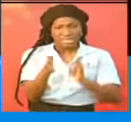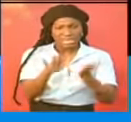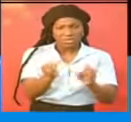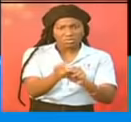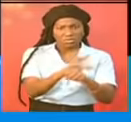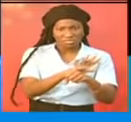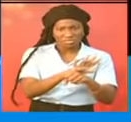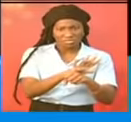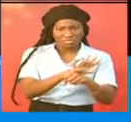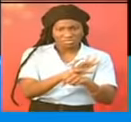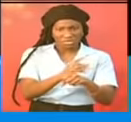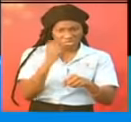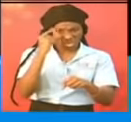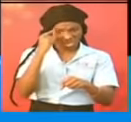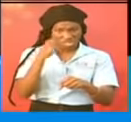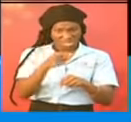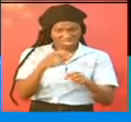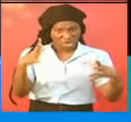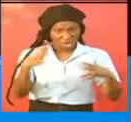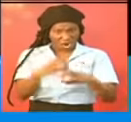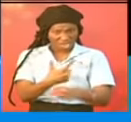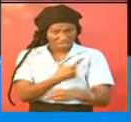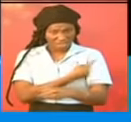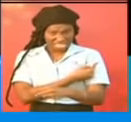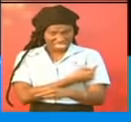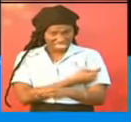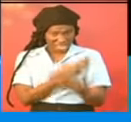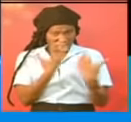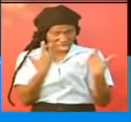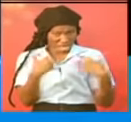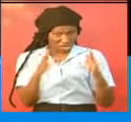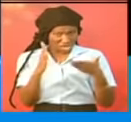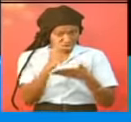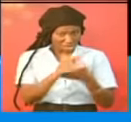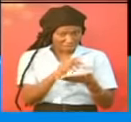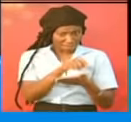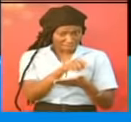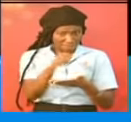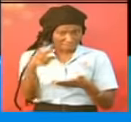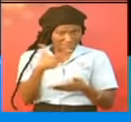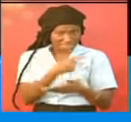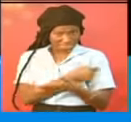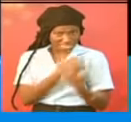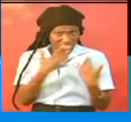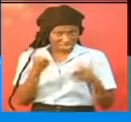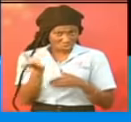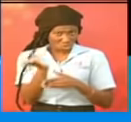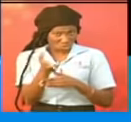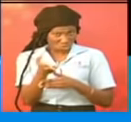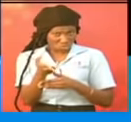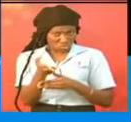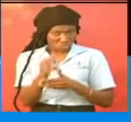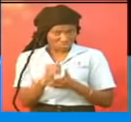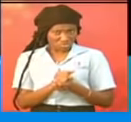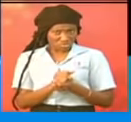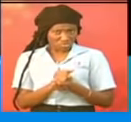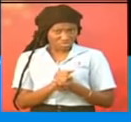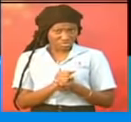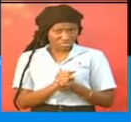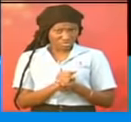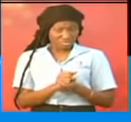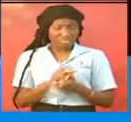vaccine, either first dose and or second dose? I don't know, you may get at least for this year. And my